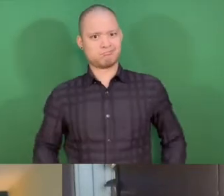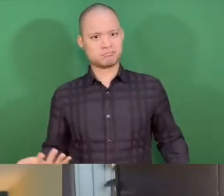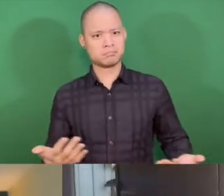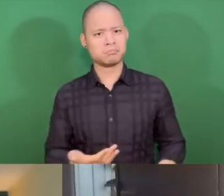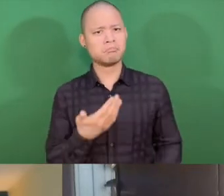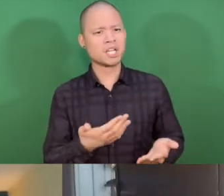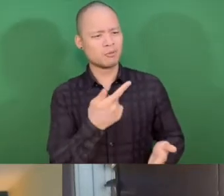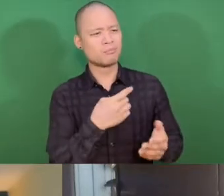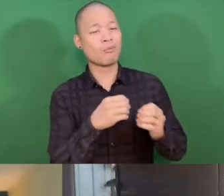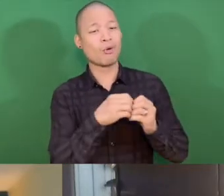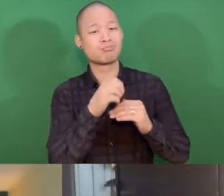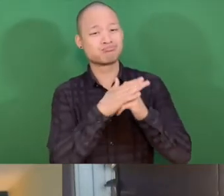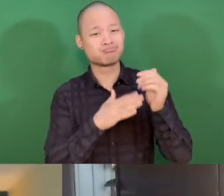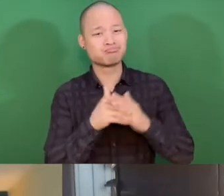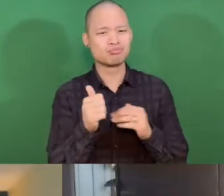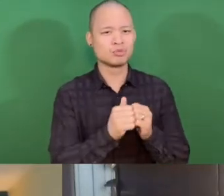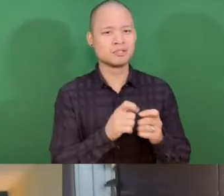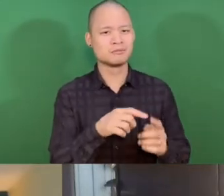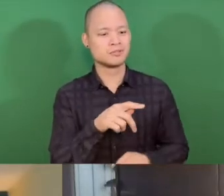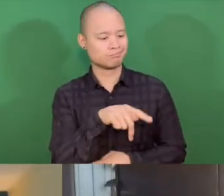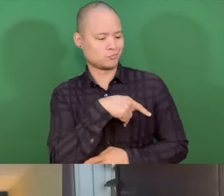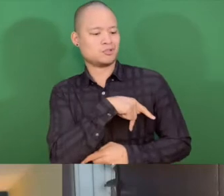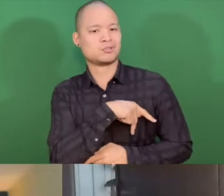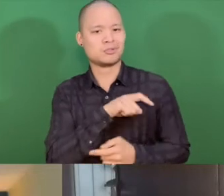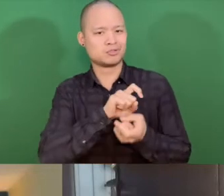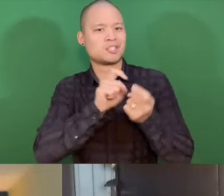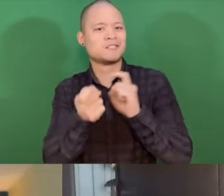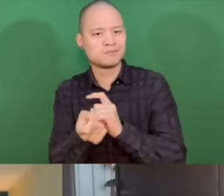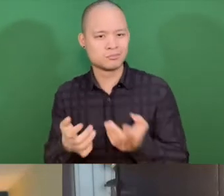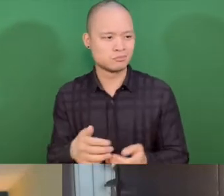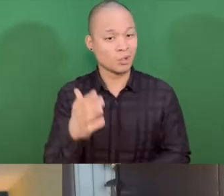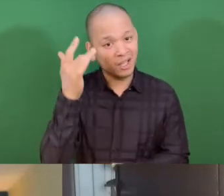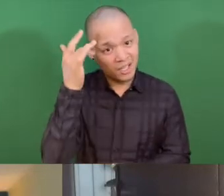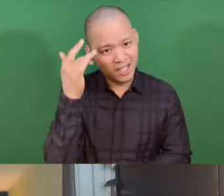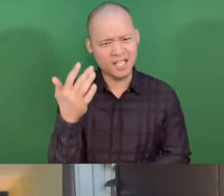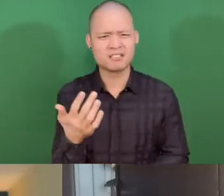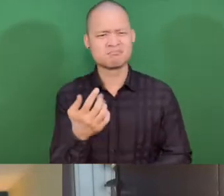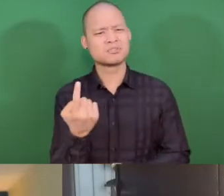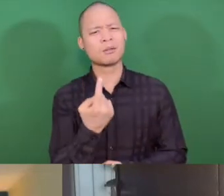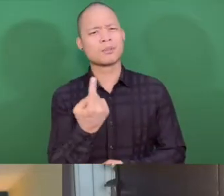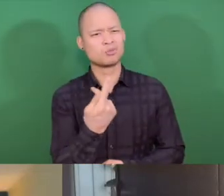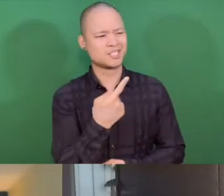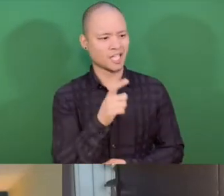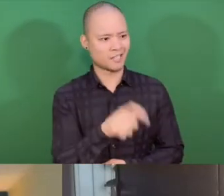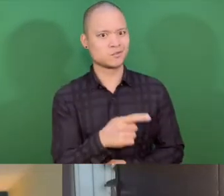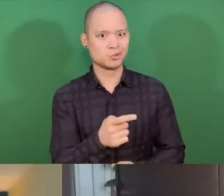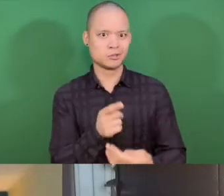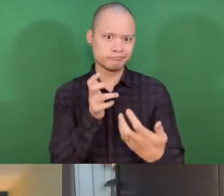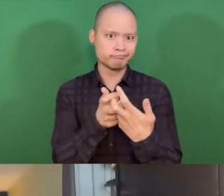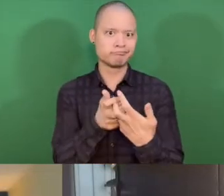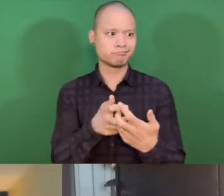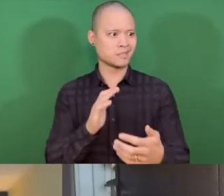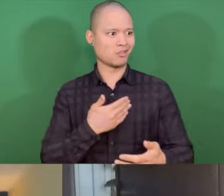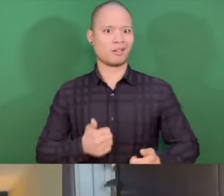maybe more comfortable with personal transformation, since it's something that we've had to accommodate in